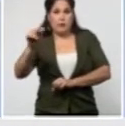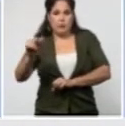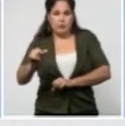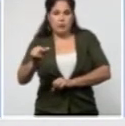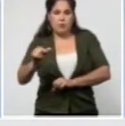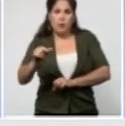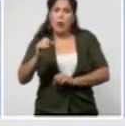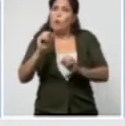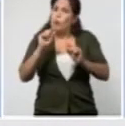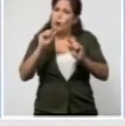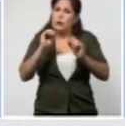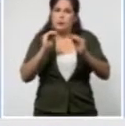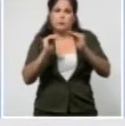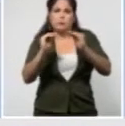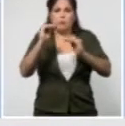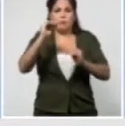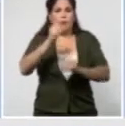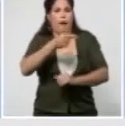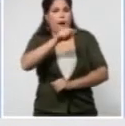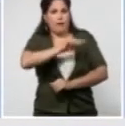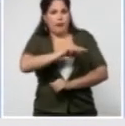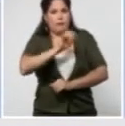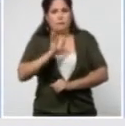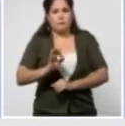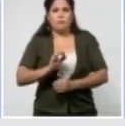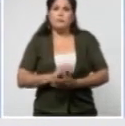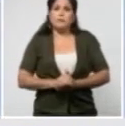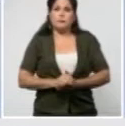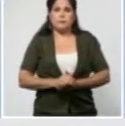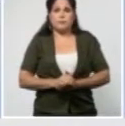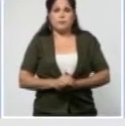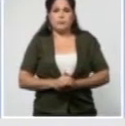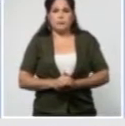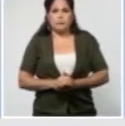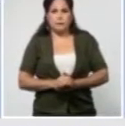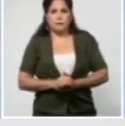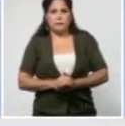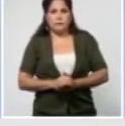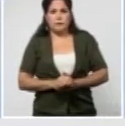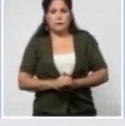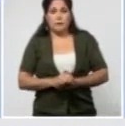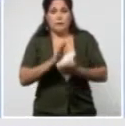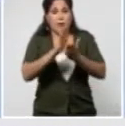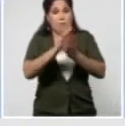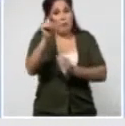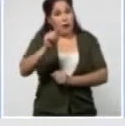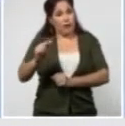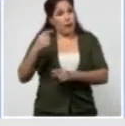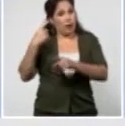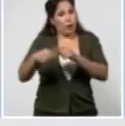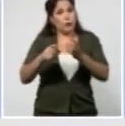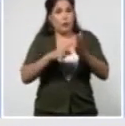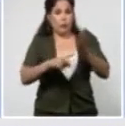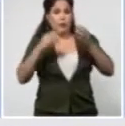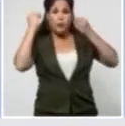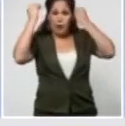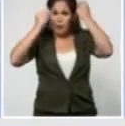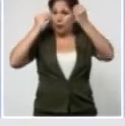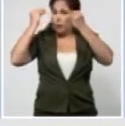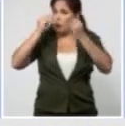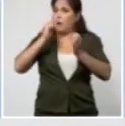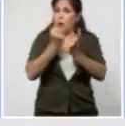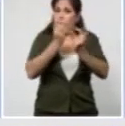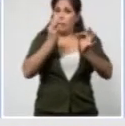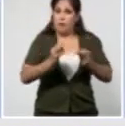higher than the one it had yesterday, 3.47. Mayabeque, which is the other province